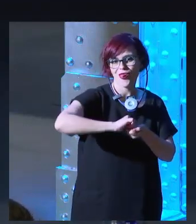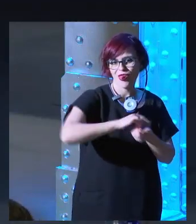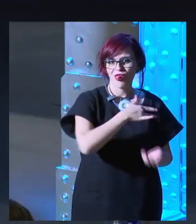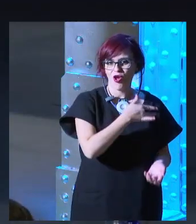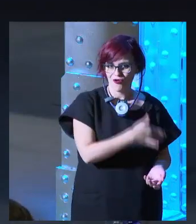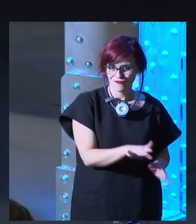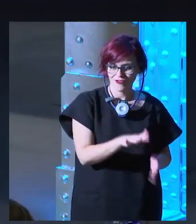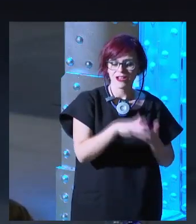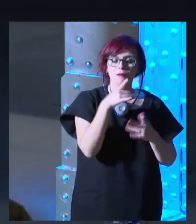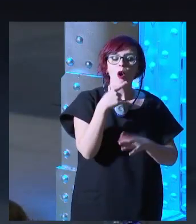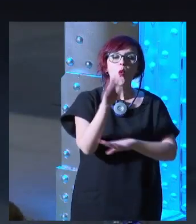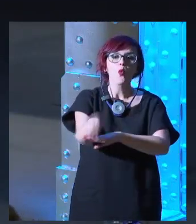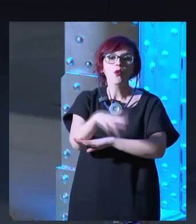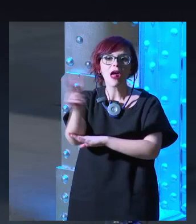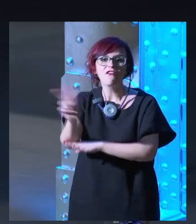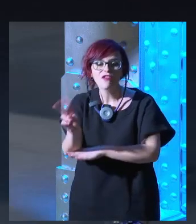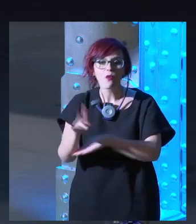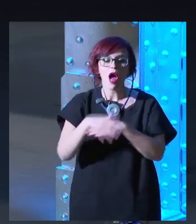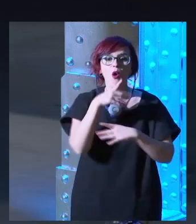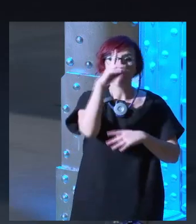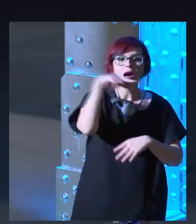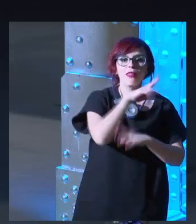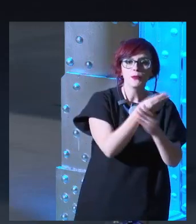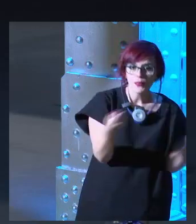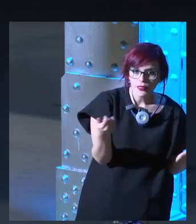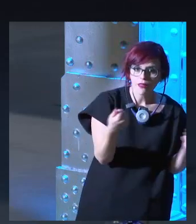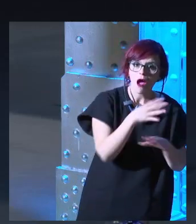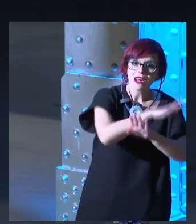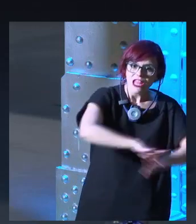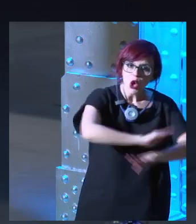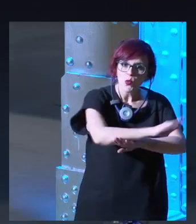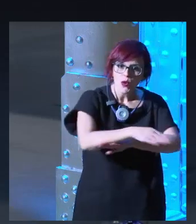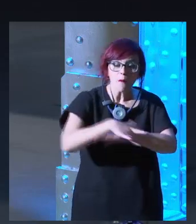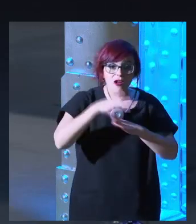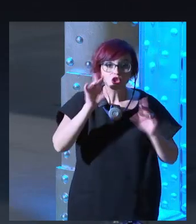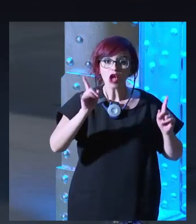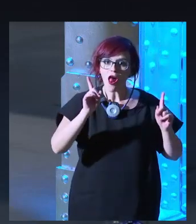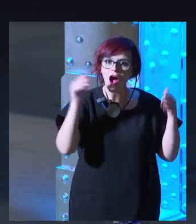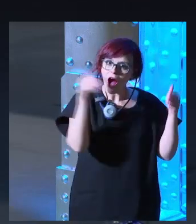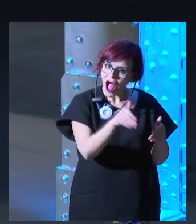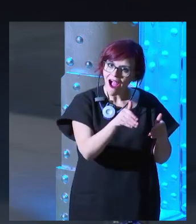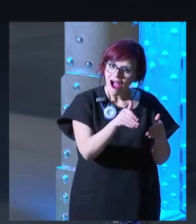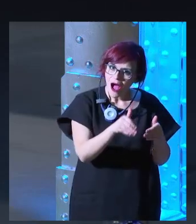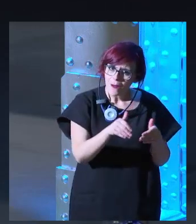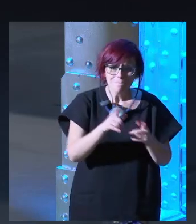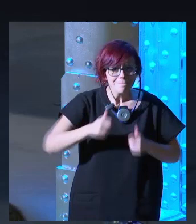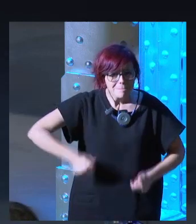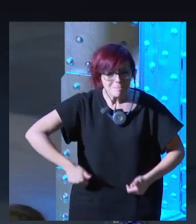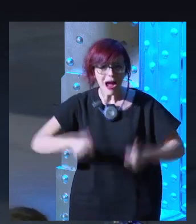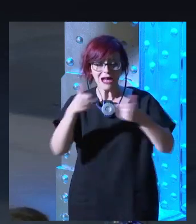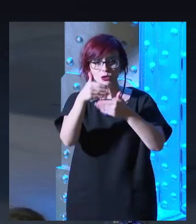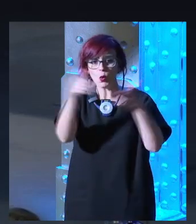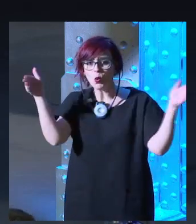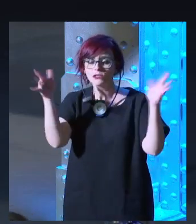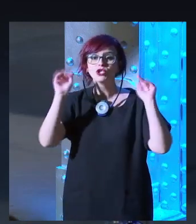the orphans, and about recognizing that there is much more to life than the material world. Not in a negative way.